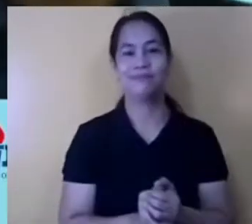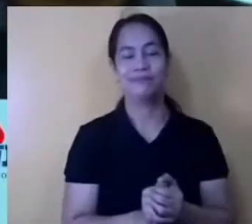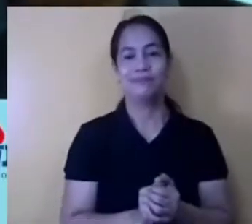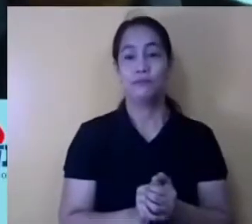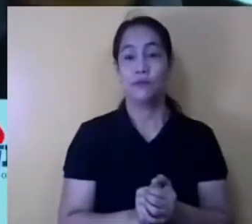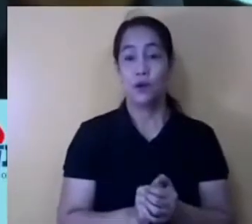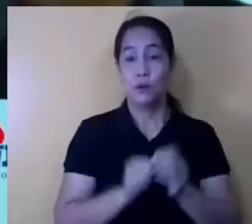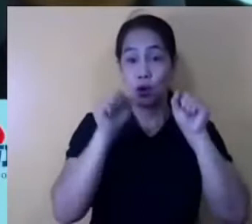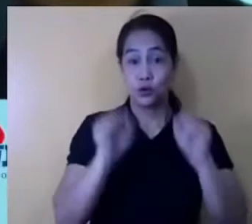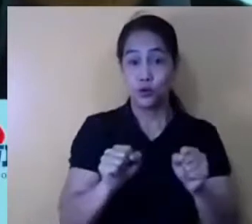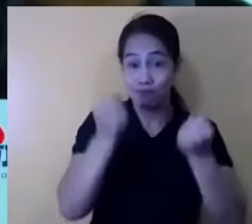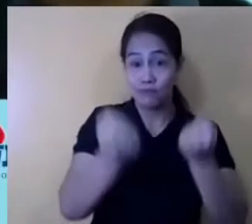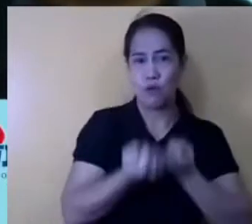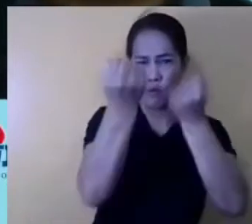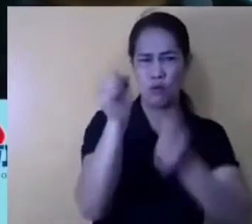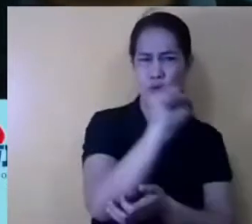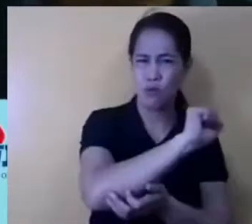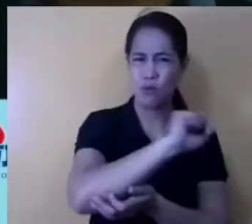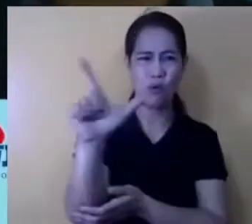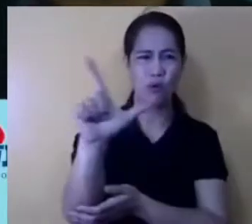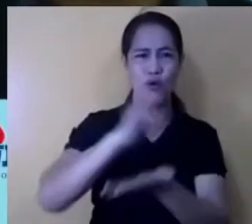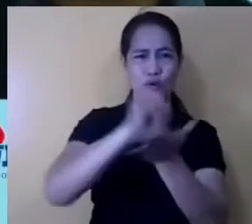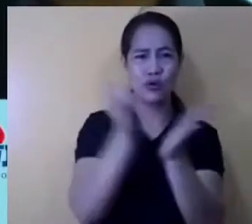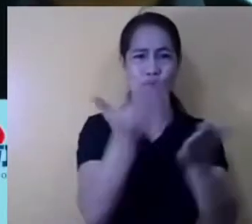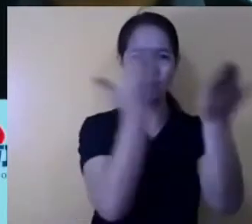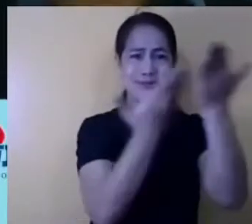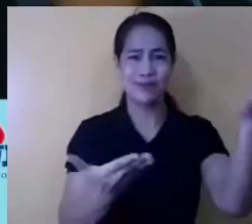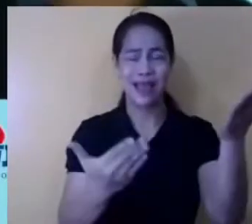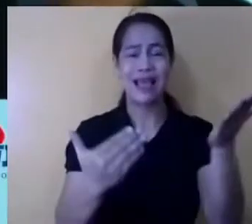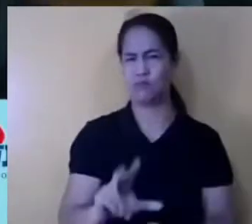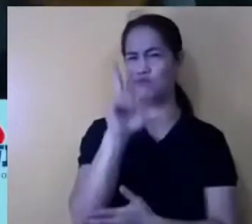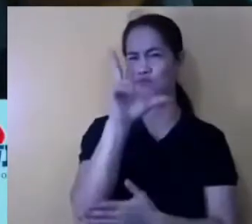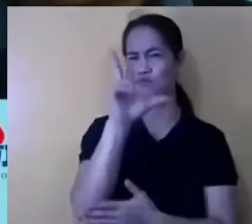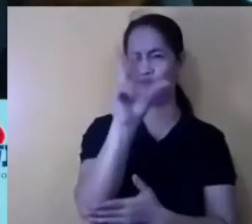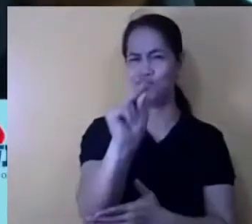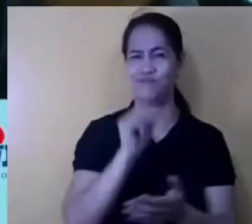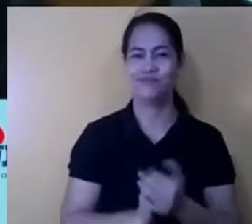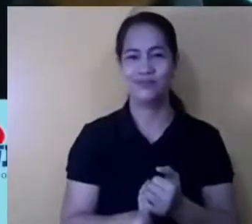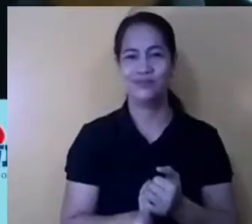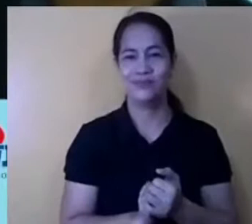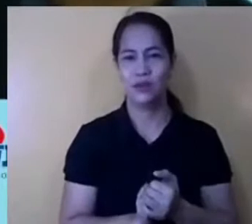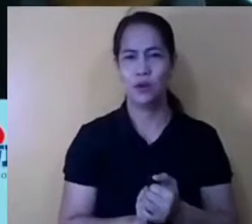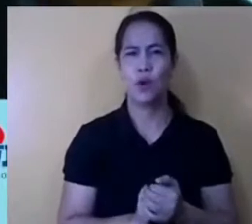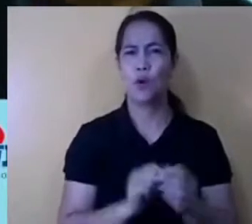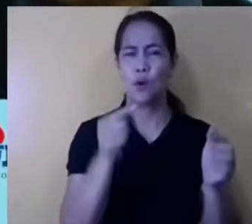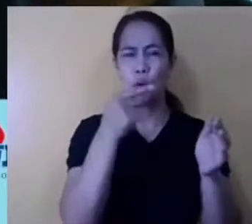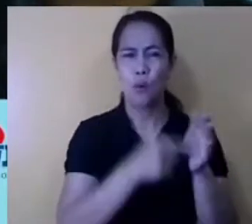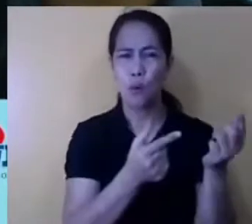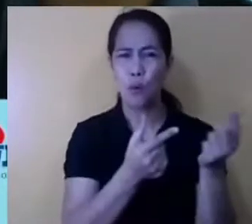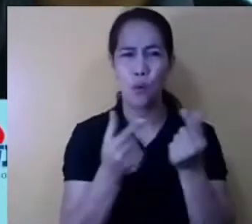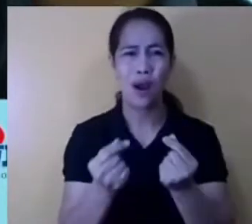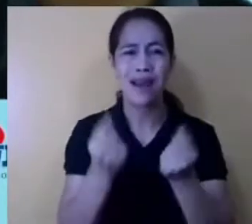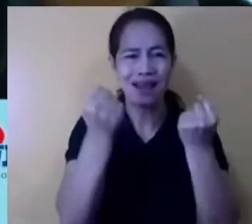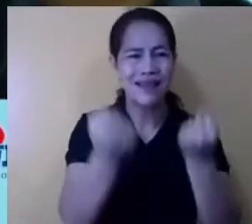submit all of those materials listed down? No. What's important is you submit any